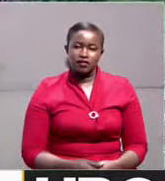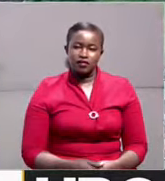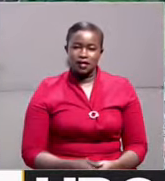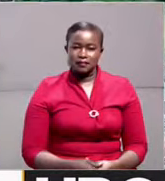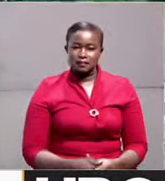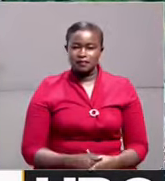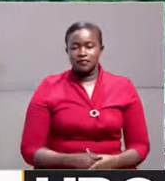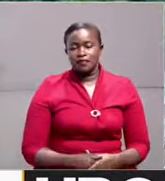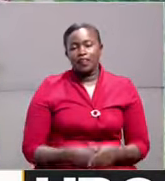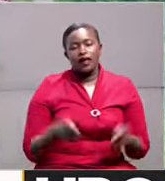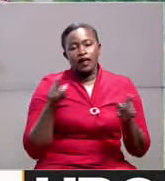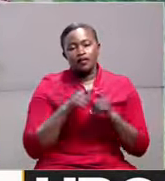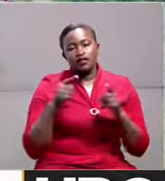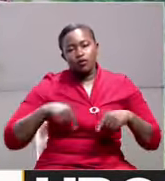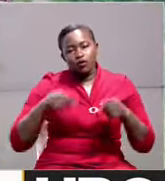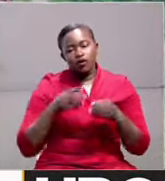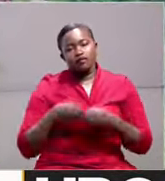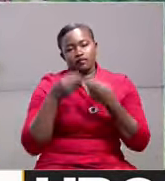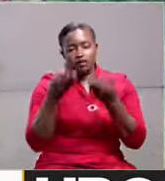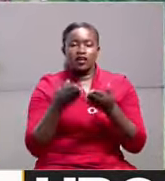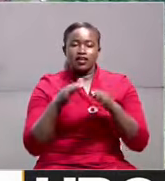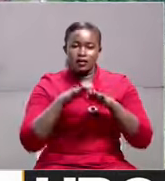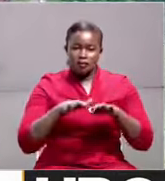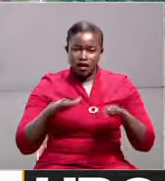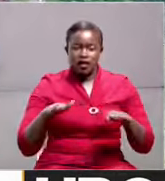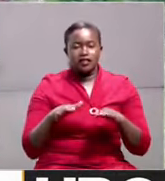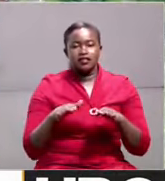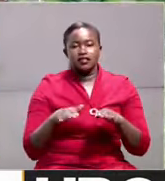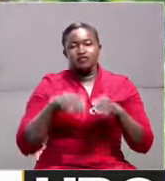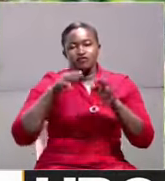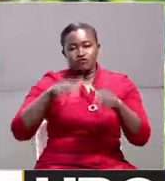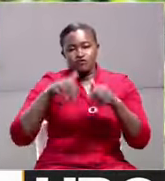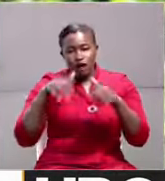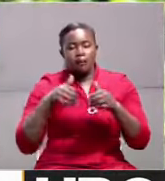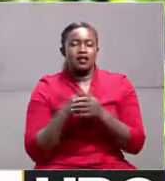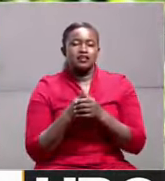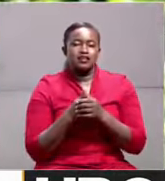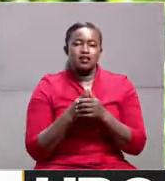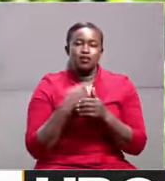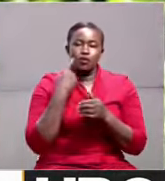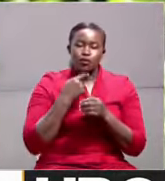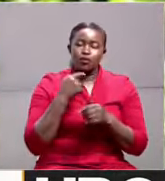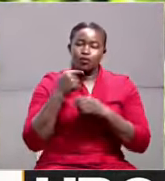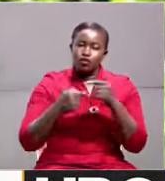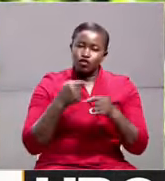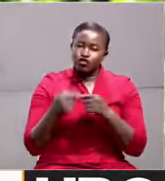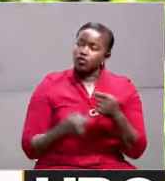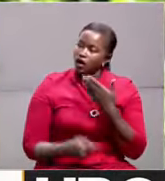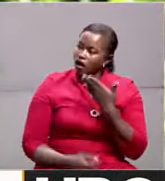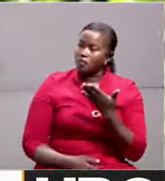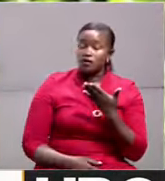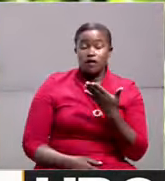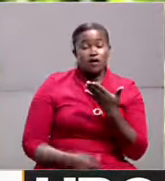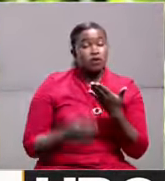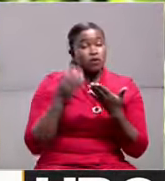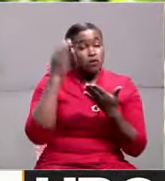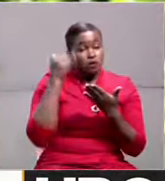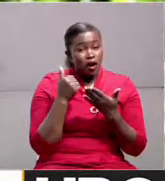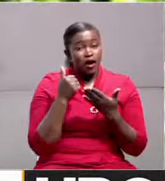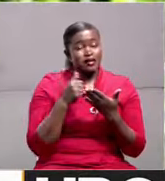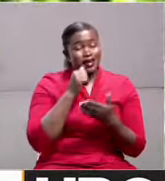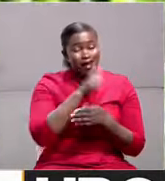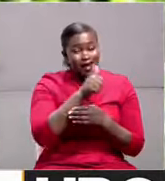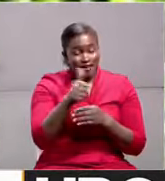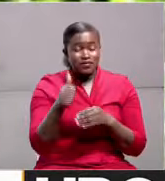We are providing market to the farmers who grow maize, because every